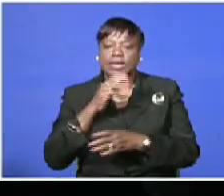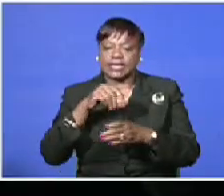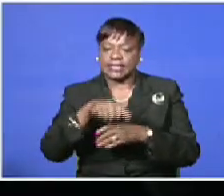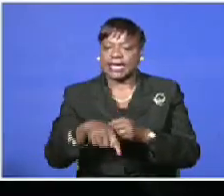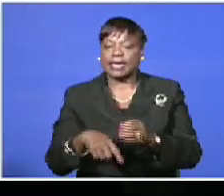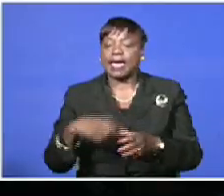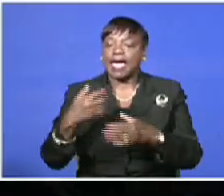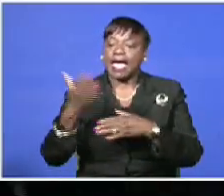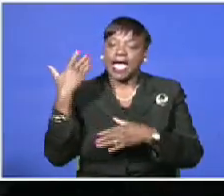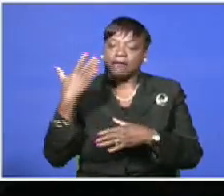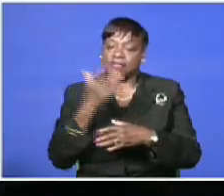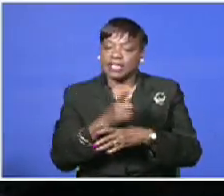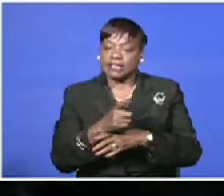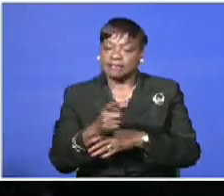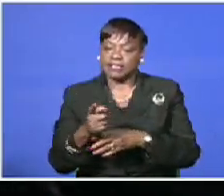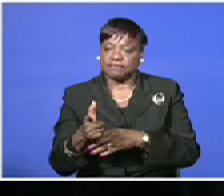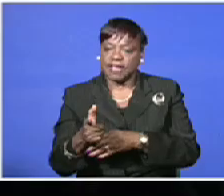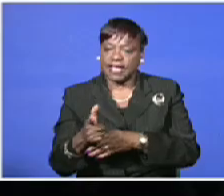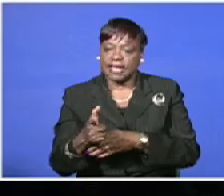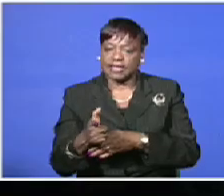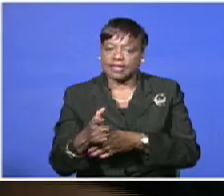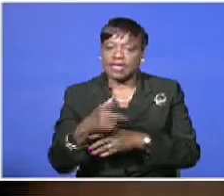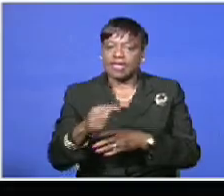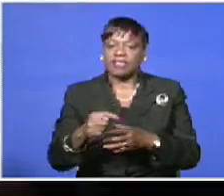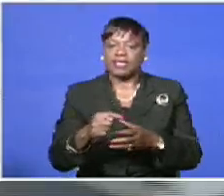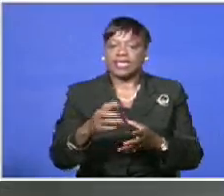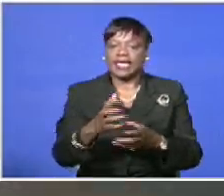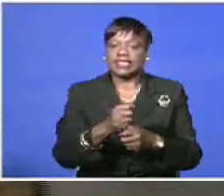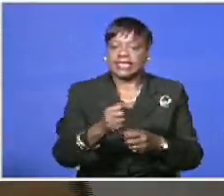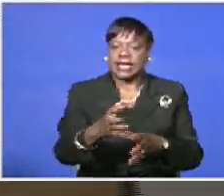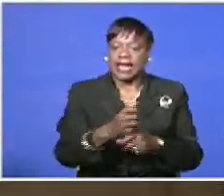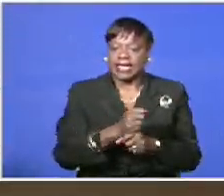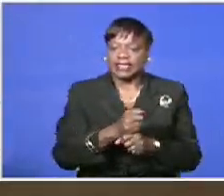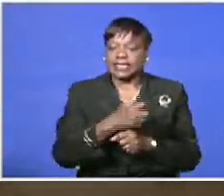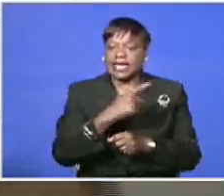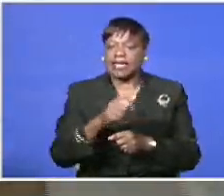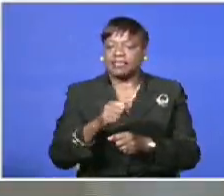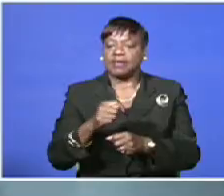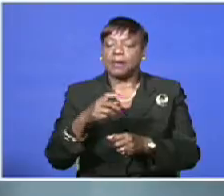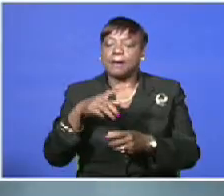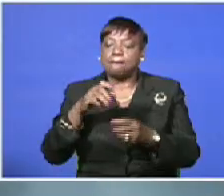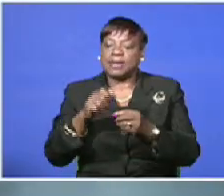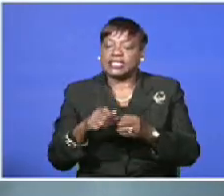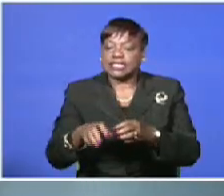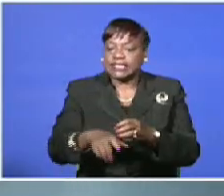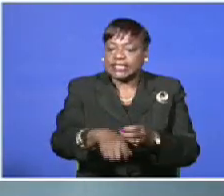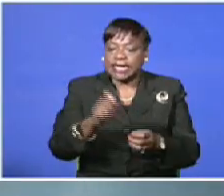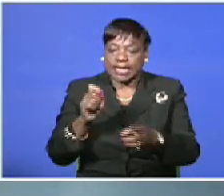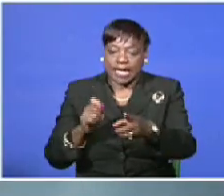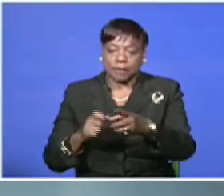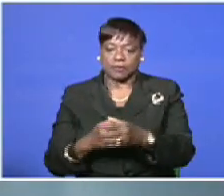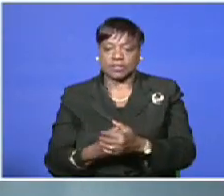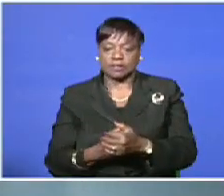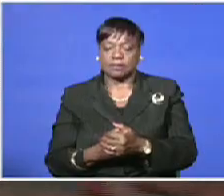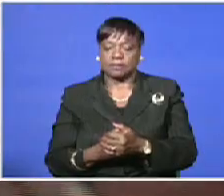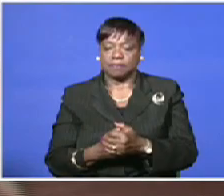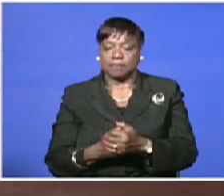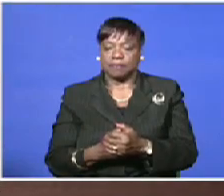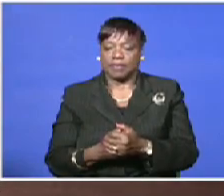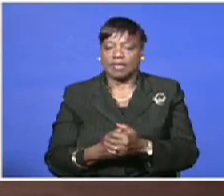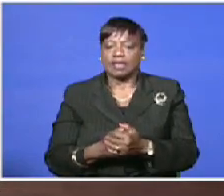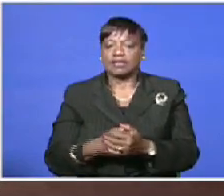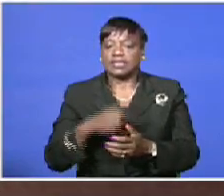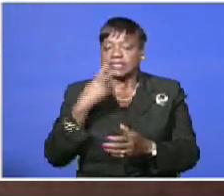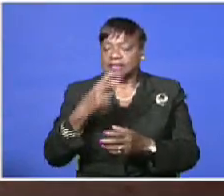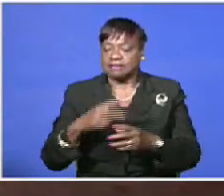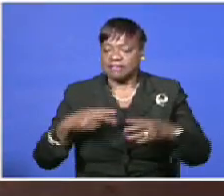After the shots are fired, the cartridge cases are collected and the bullets are retrieved from the tank, which demonstrates the bullets that would be recovered from the body of a